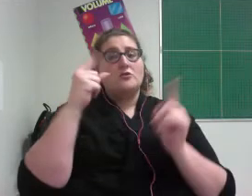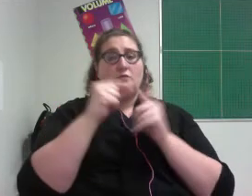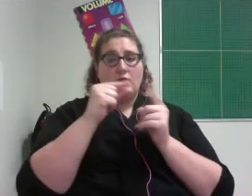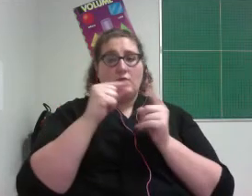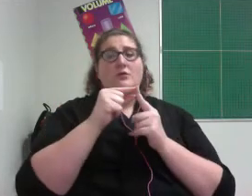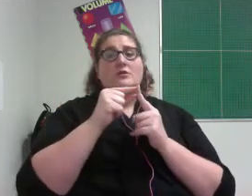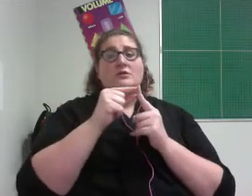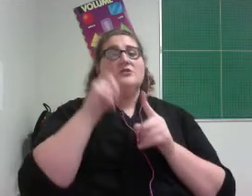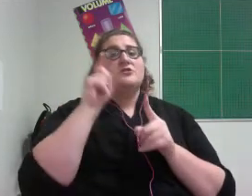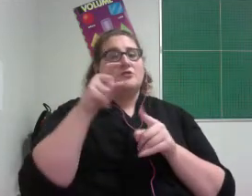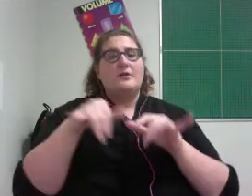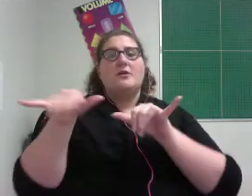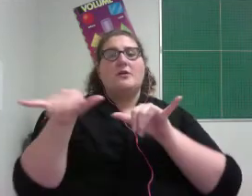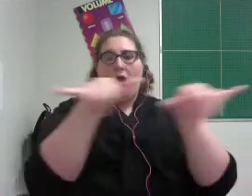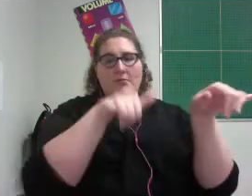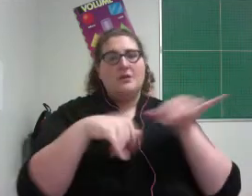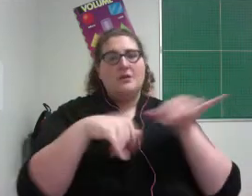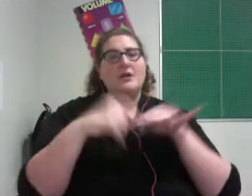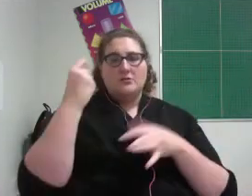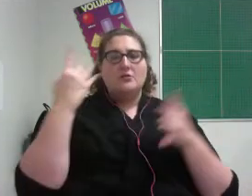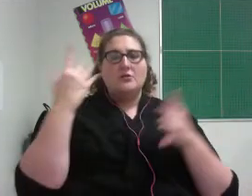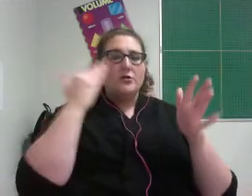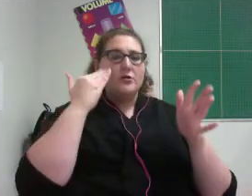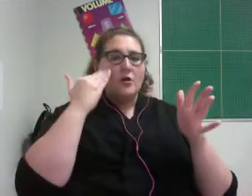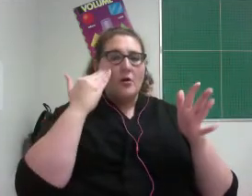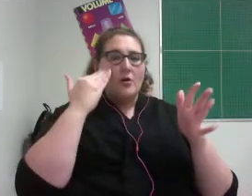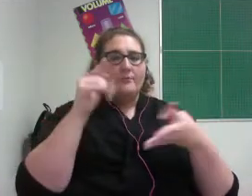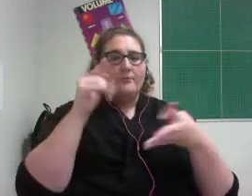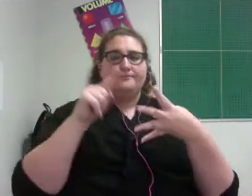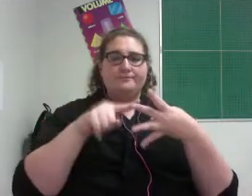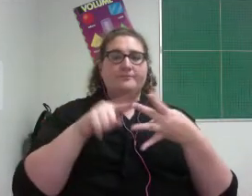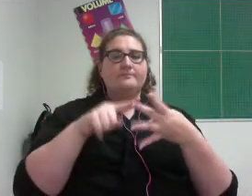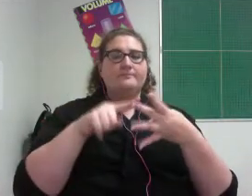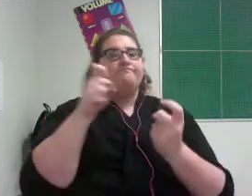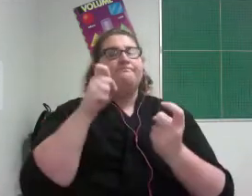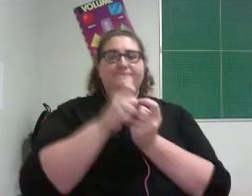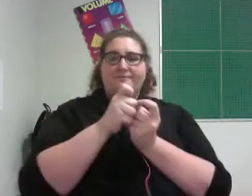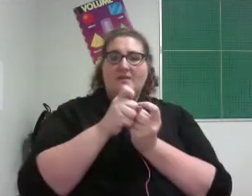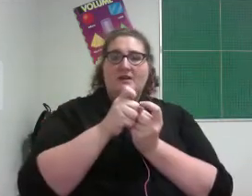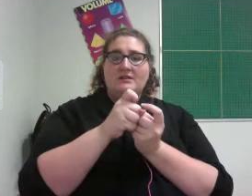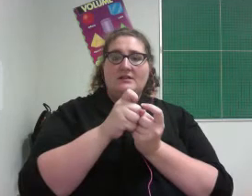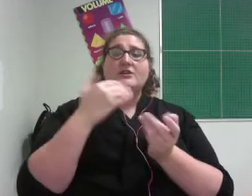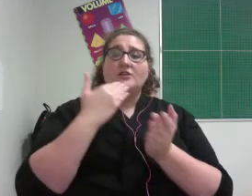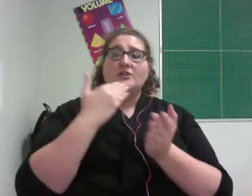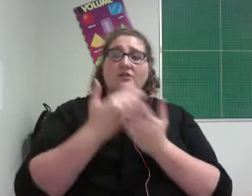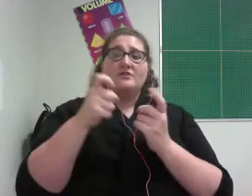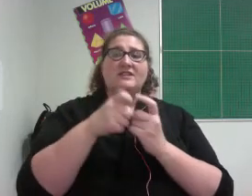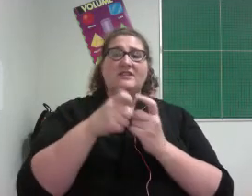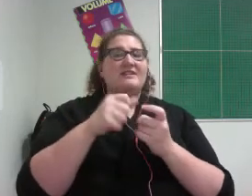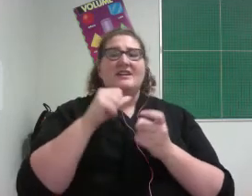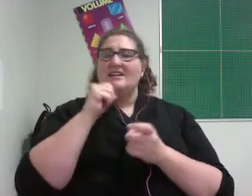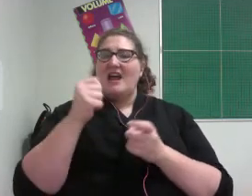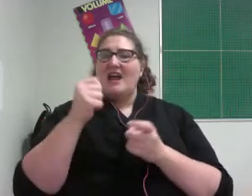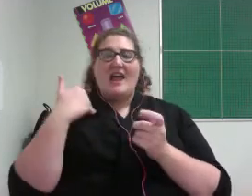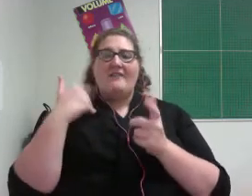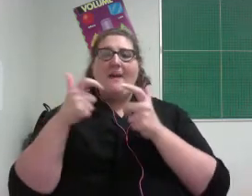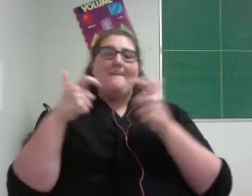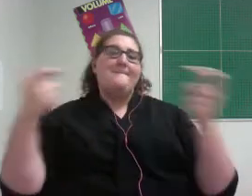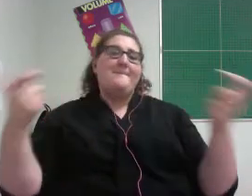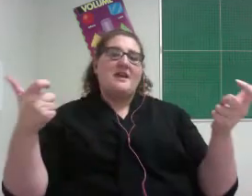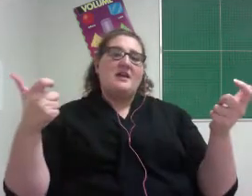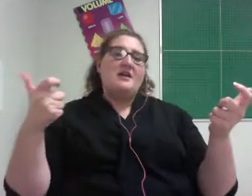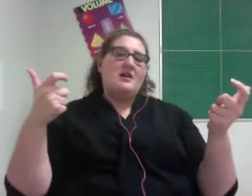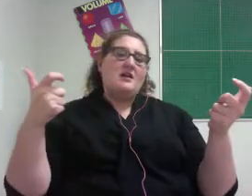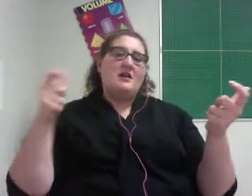is precise. Good definition should avoid words such as large, sort of, and almost. And a